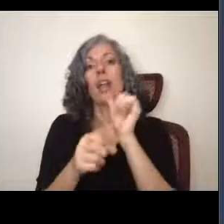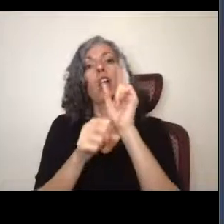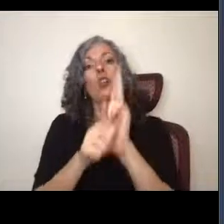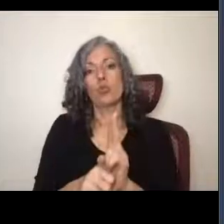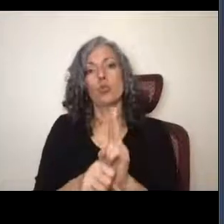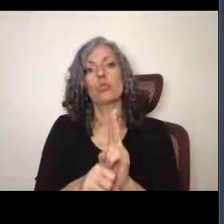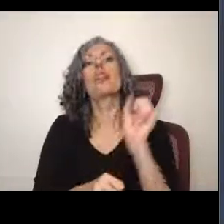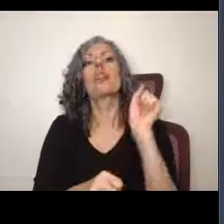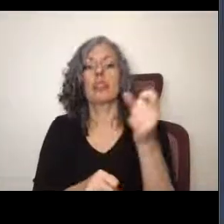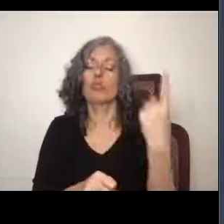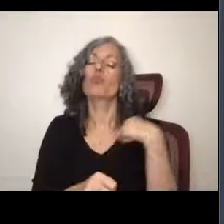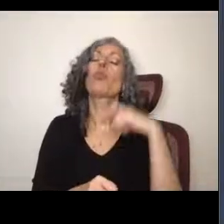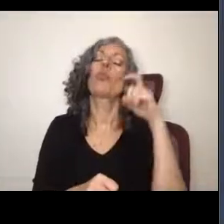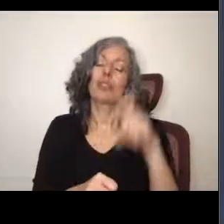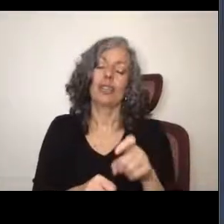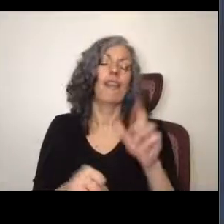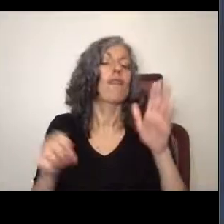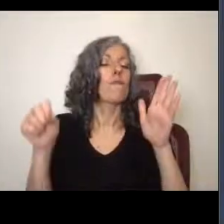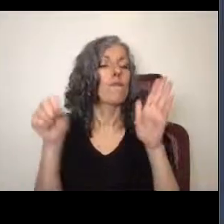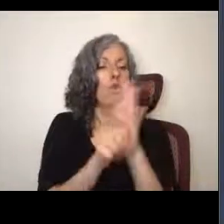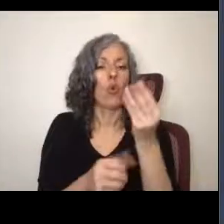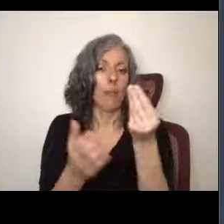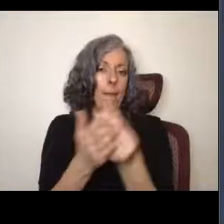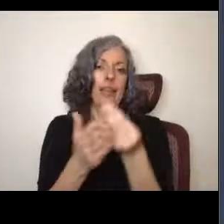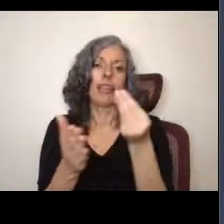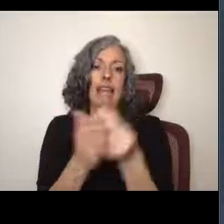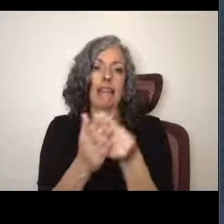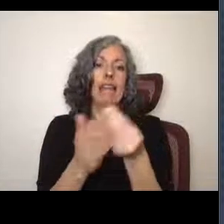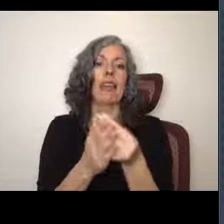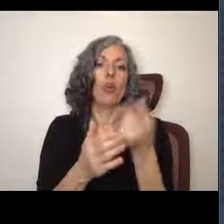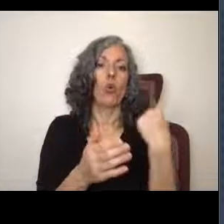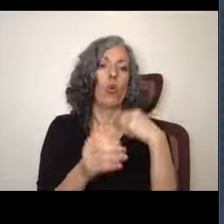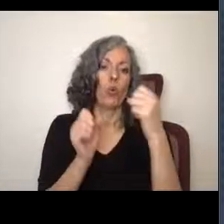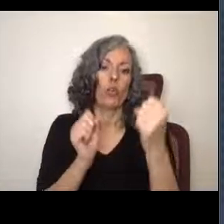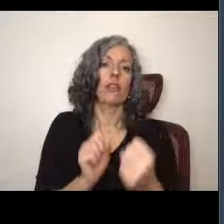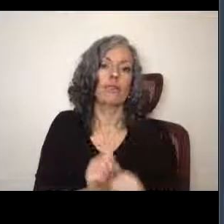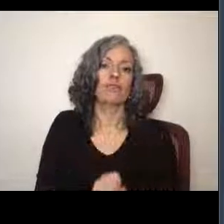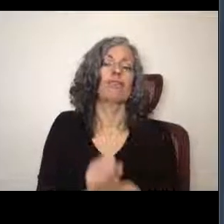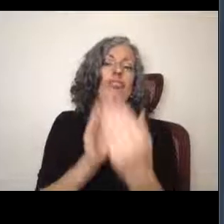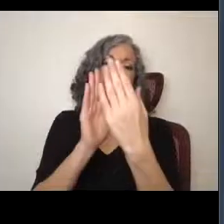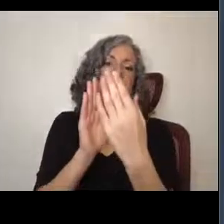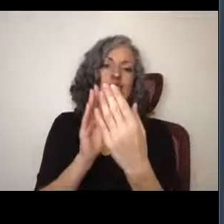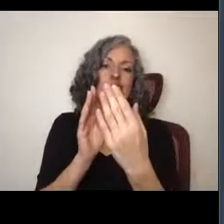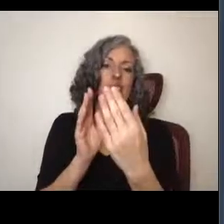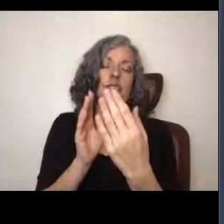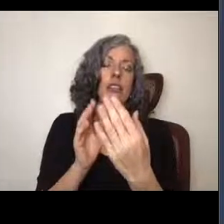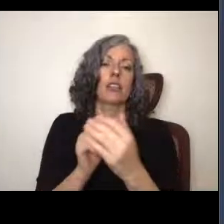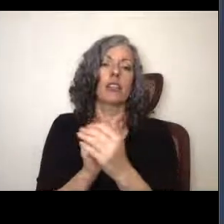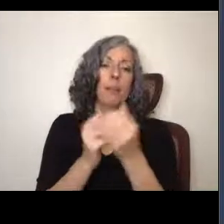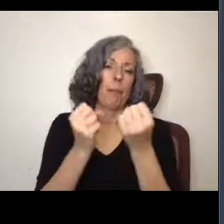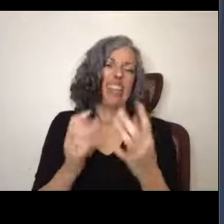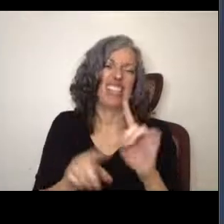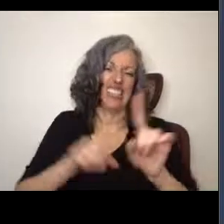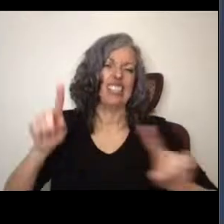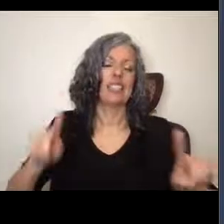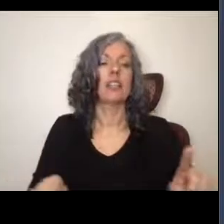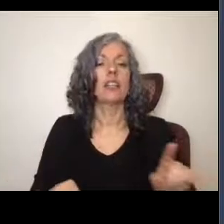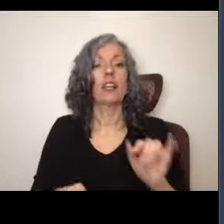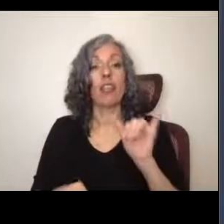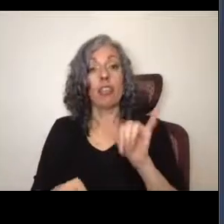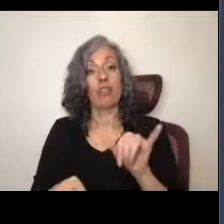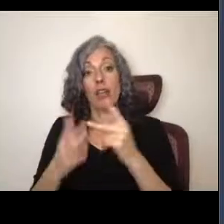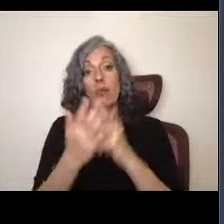that we will need the full amount, and there's a number of things that we're addressing based on that request. As I mentioned, the scope of the project was not only